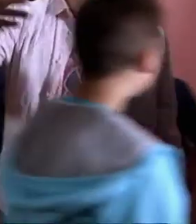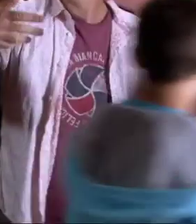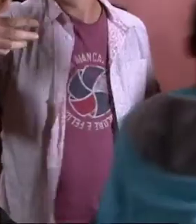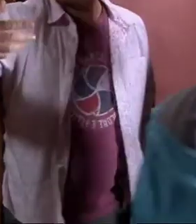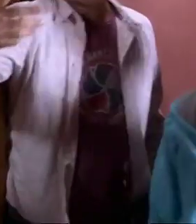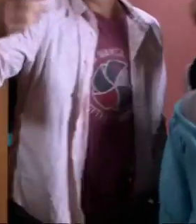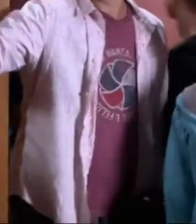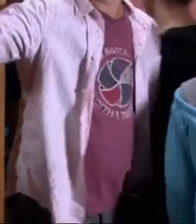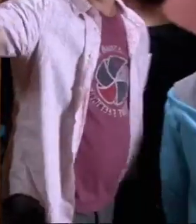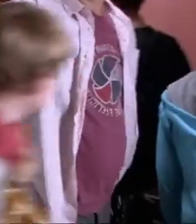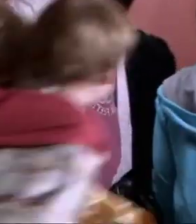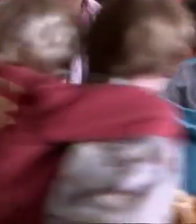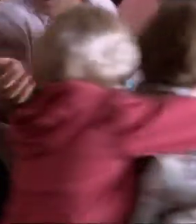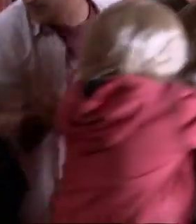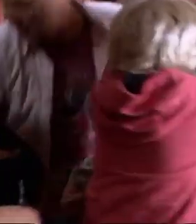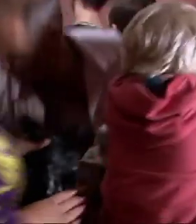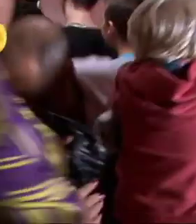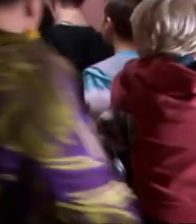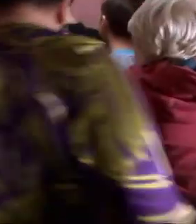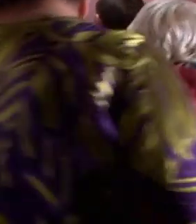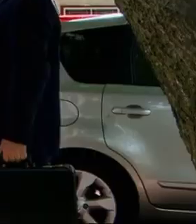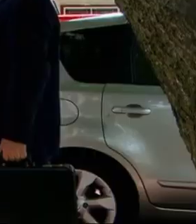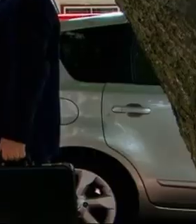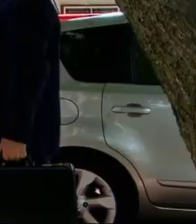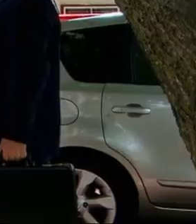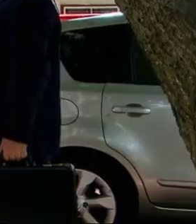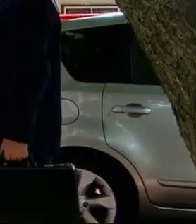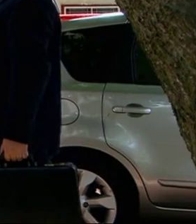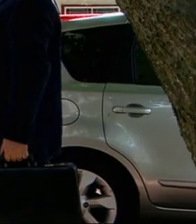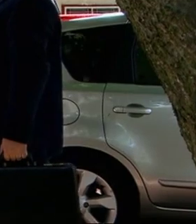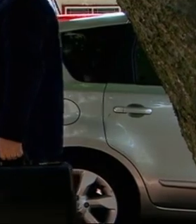Right, guys, I'm careful, you know. Oh, let me get the other bag. All right.